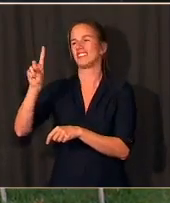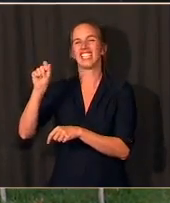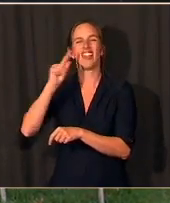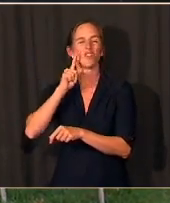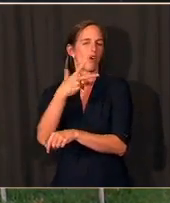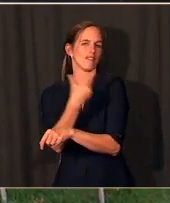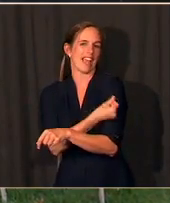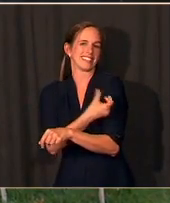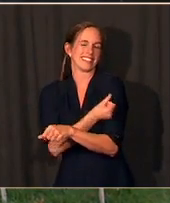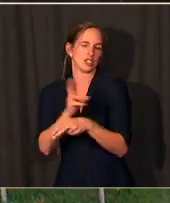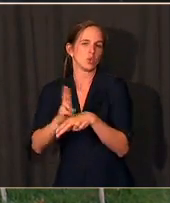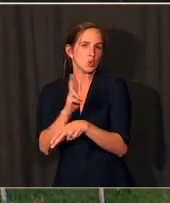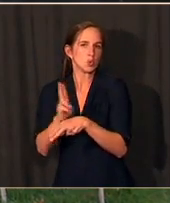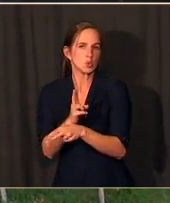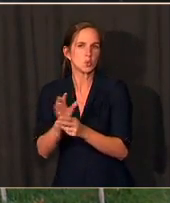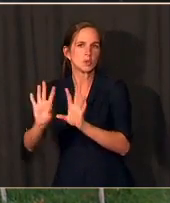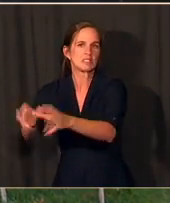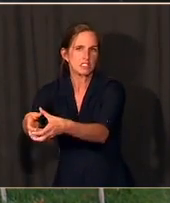reviews.